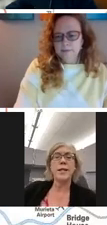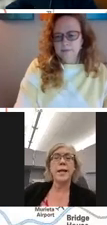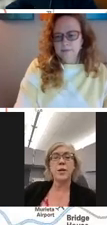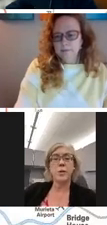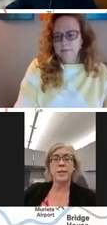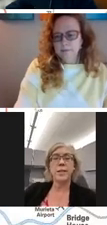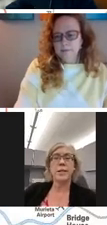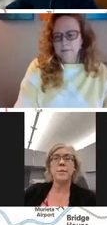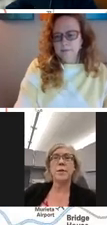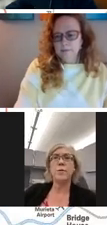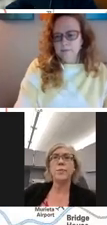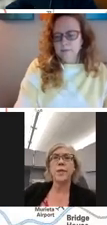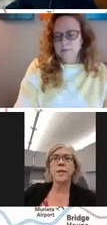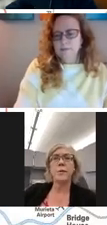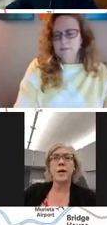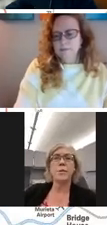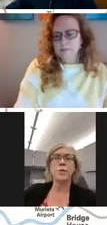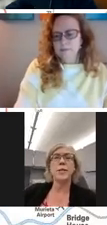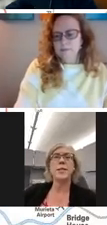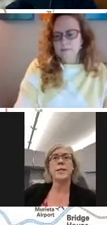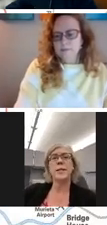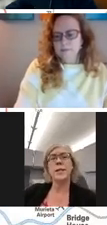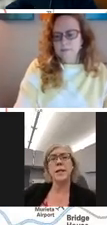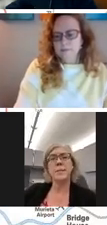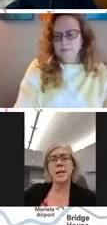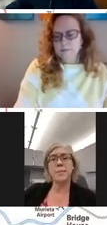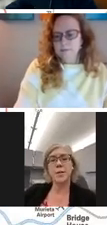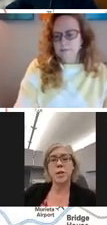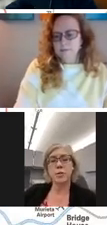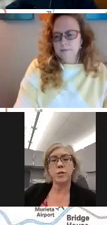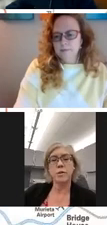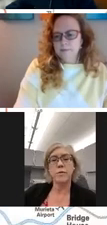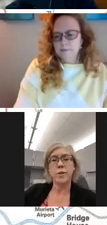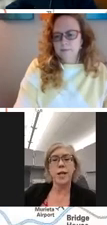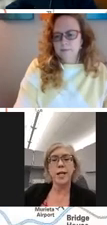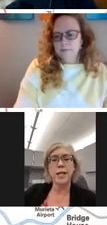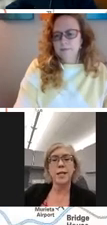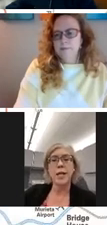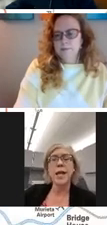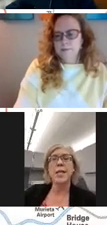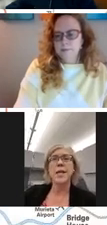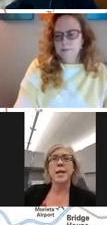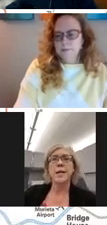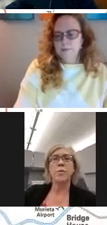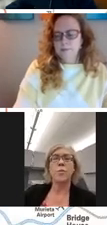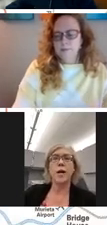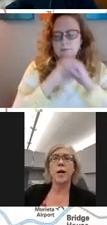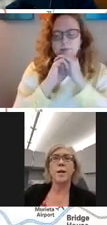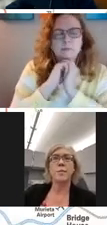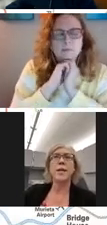out he had nowhere to sleep. So they were able to instantly get him set up in a shelter for the night.